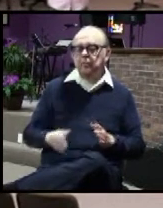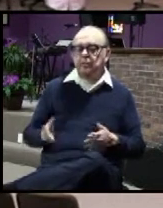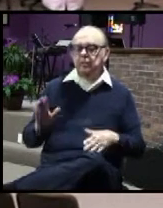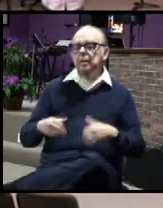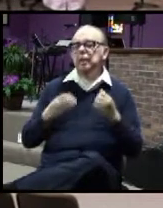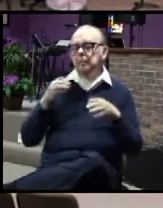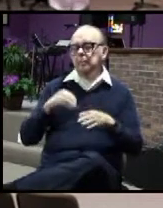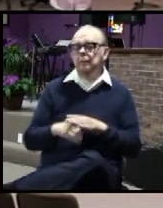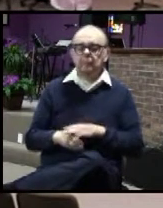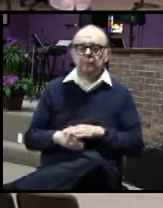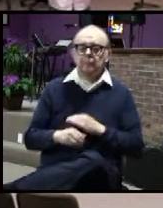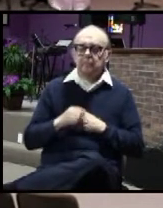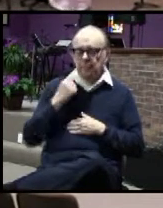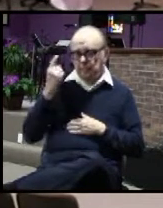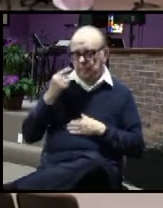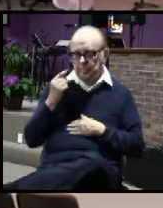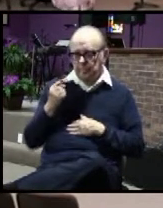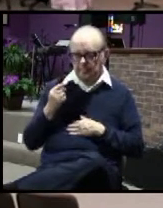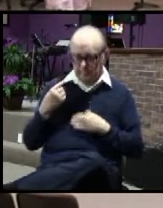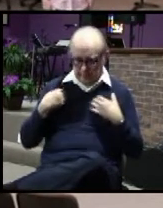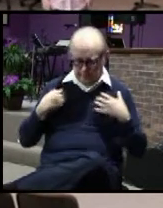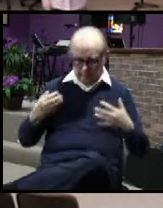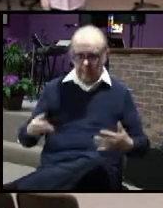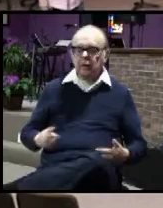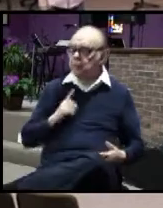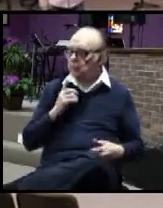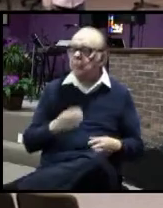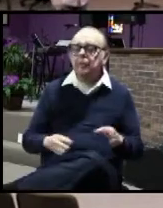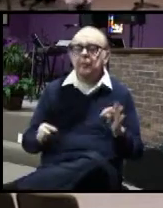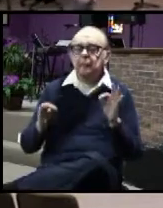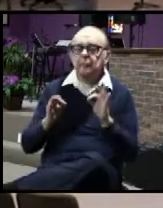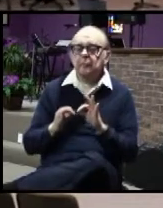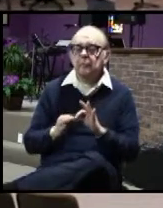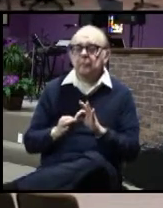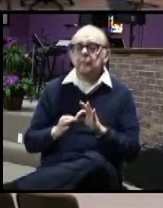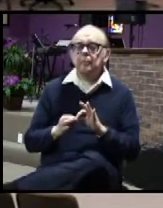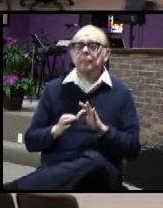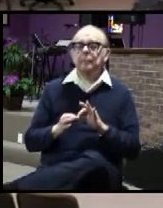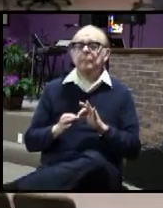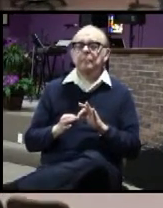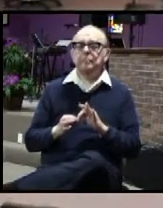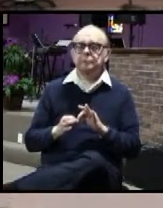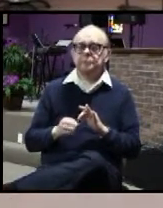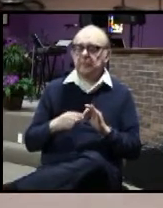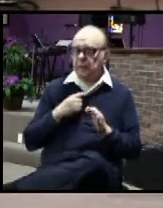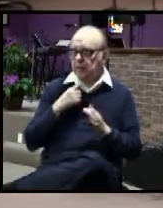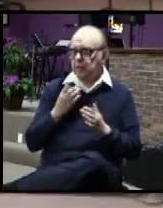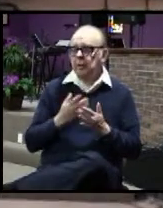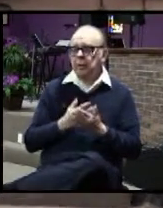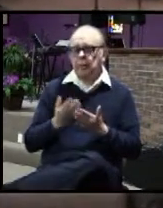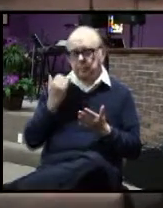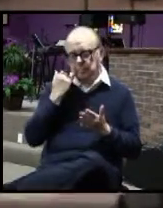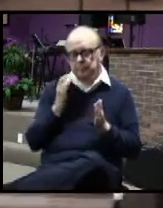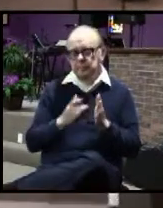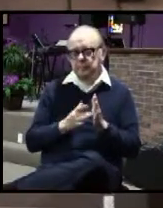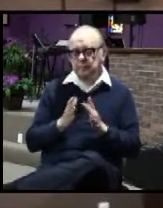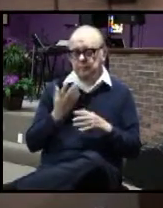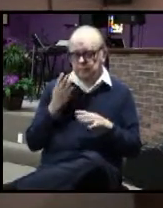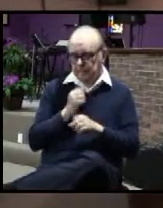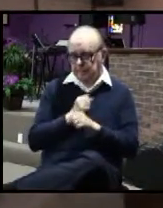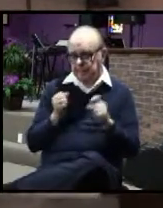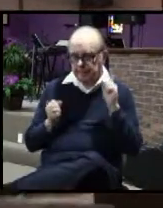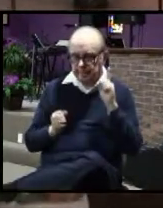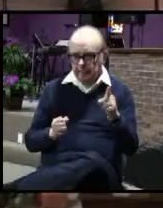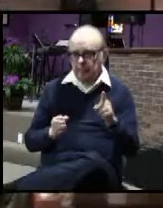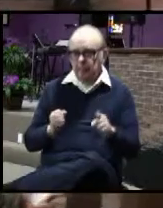We don't think that this vessel is worthy. And let me say this to you. If Jesus has saved you,